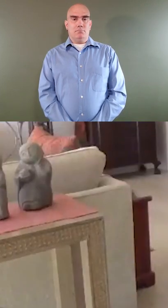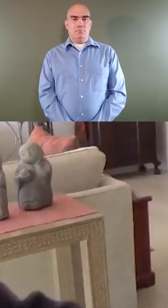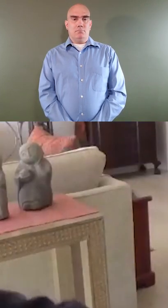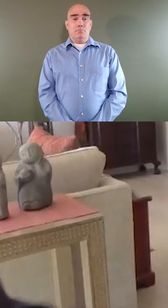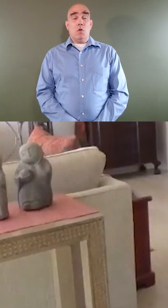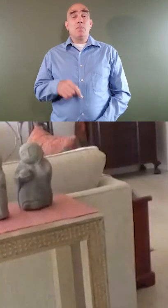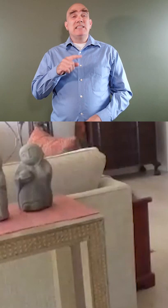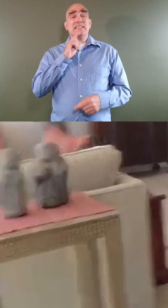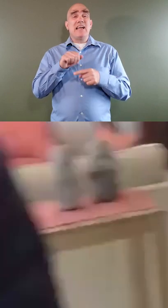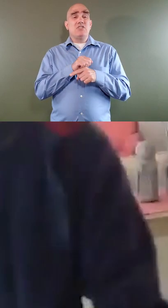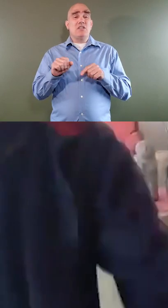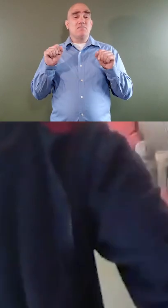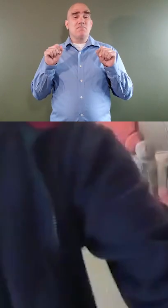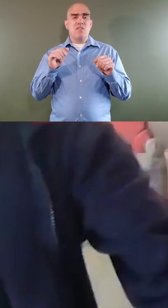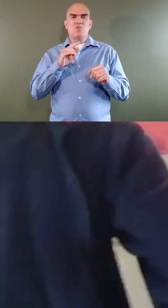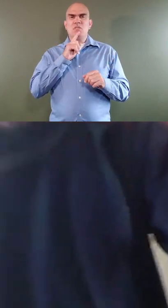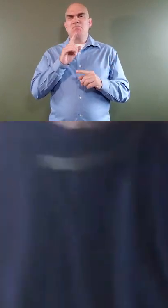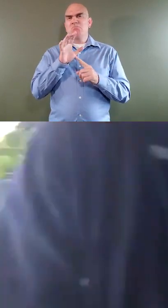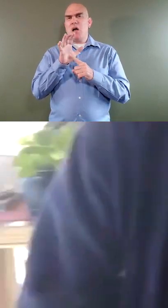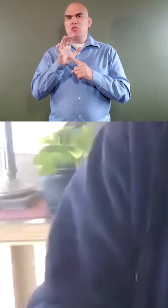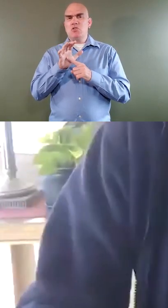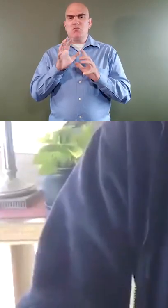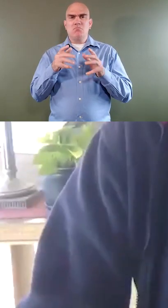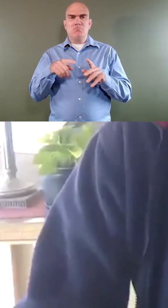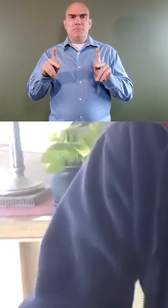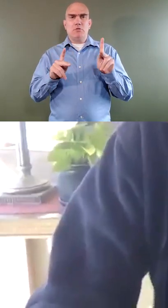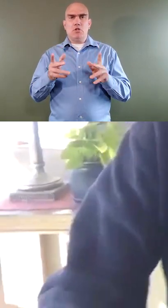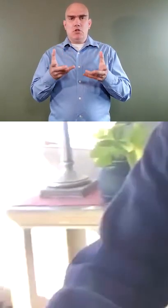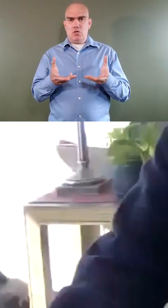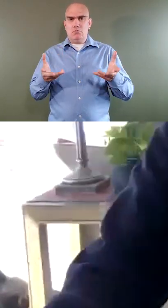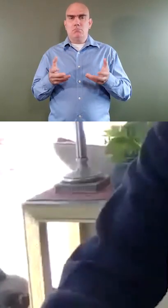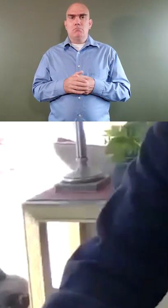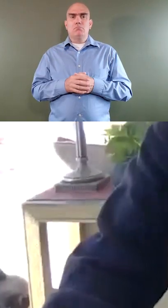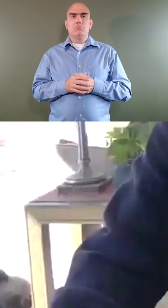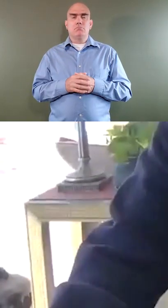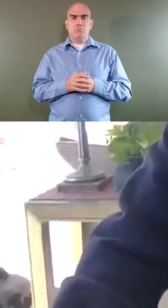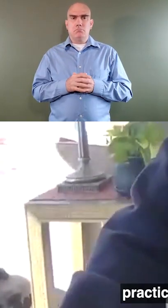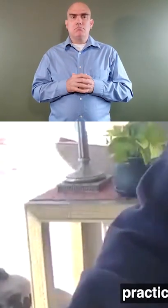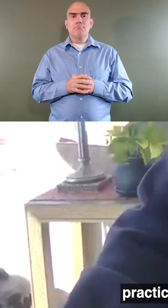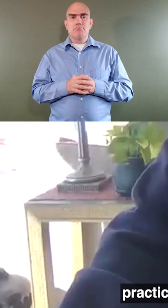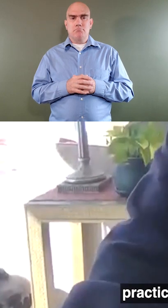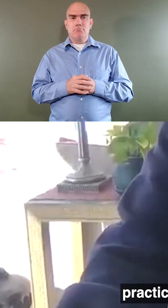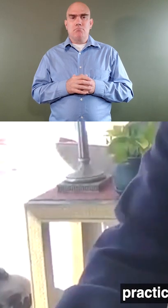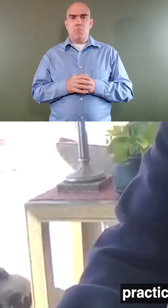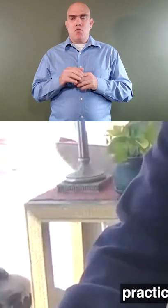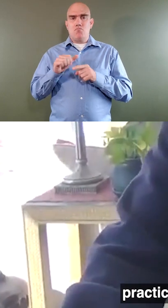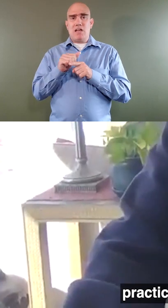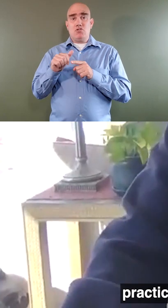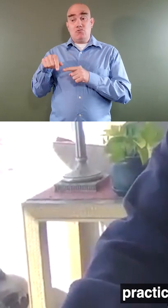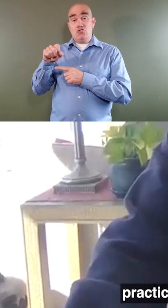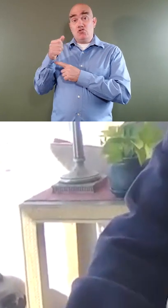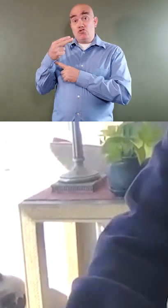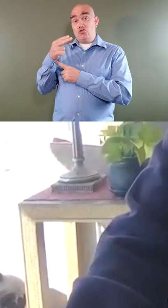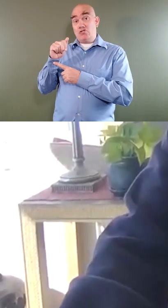So this is an exercise that's popular among people practicing Shaolin in the